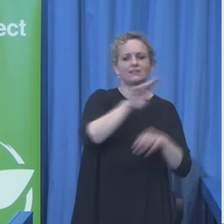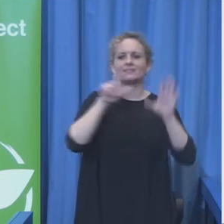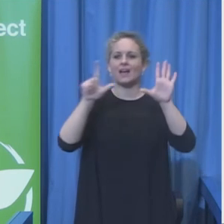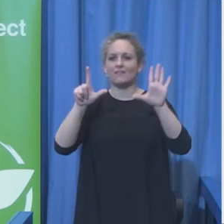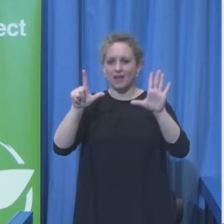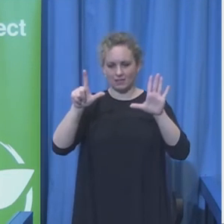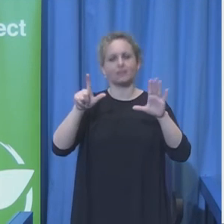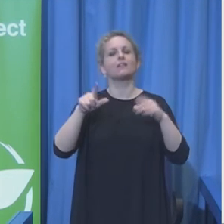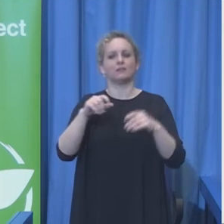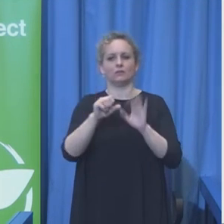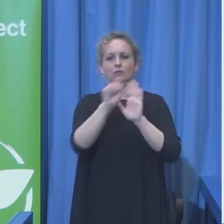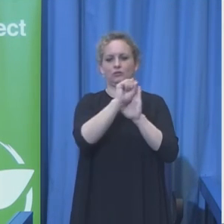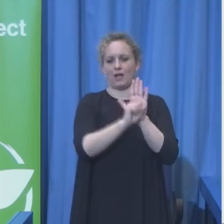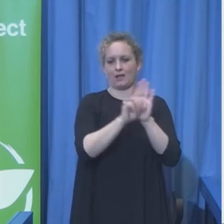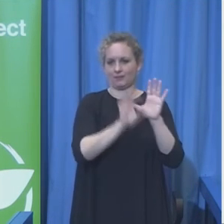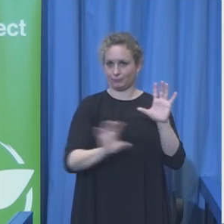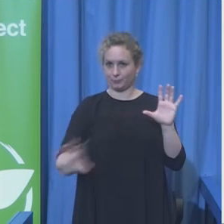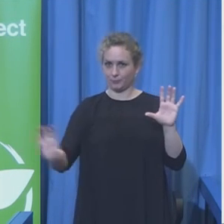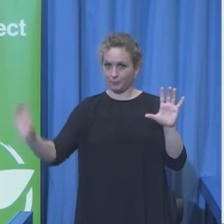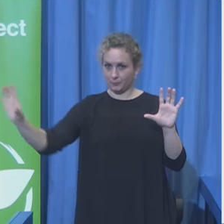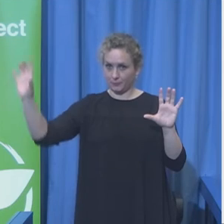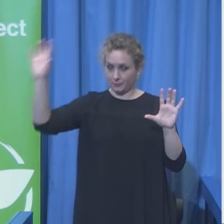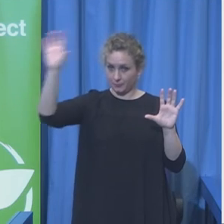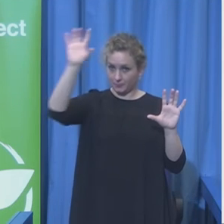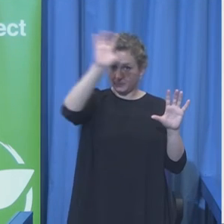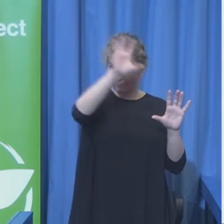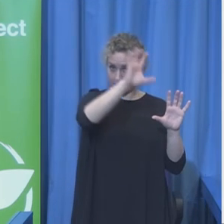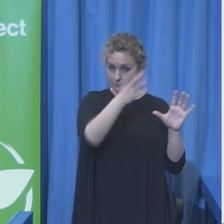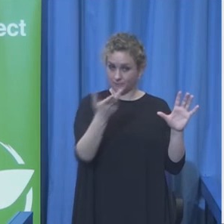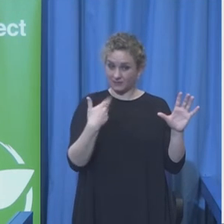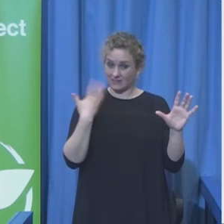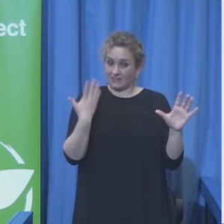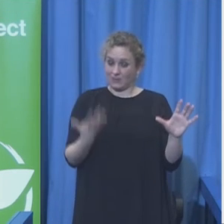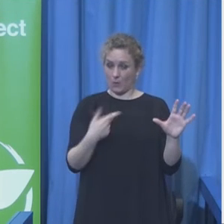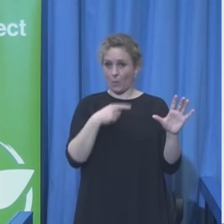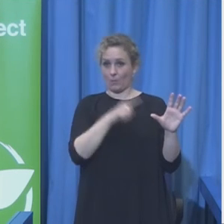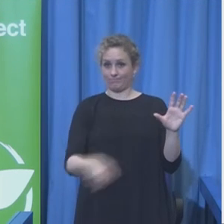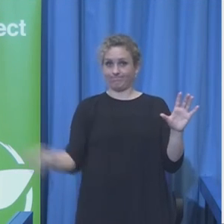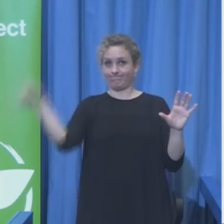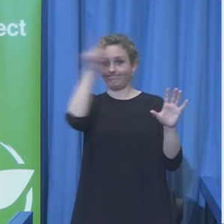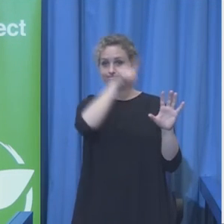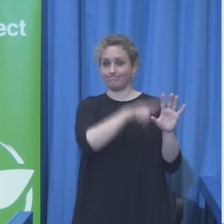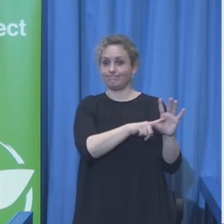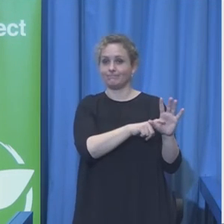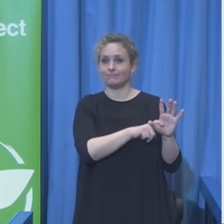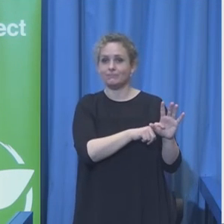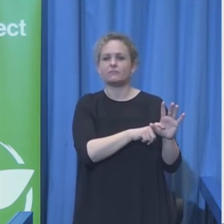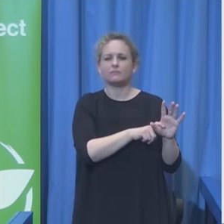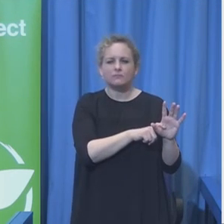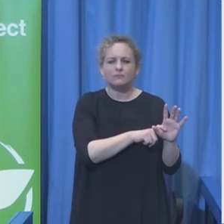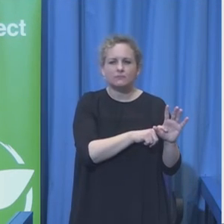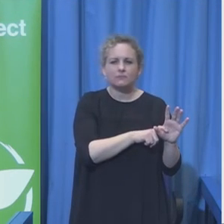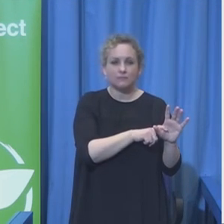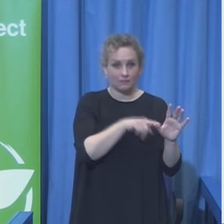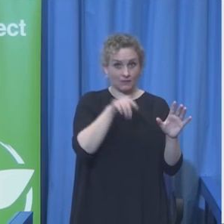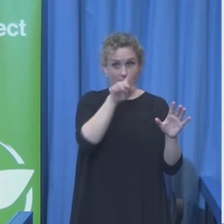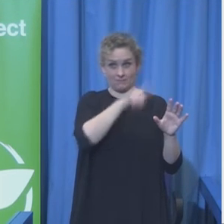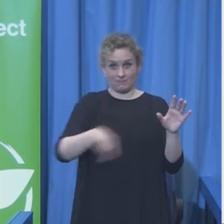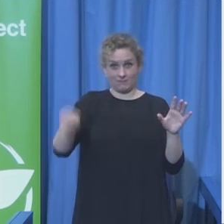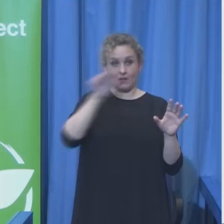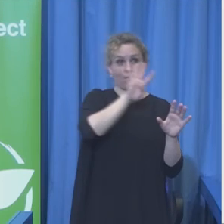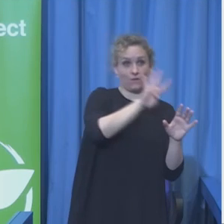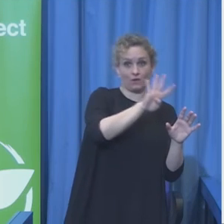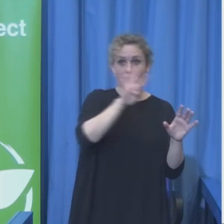remind them the obligations that majority of 44 members of 47 member states that we have signed